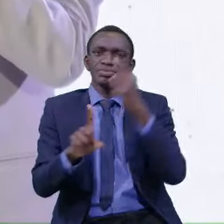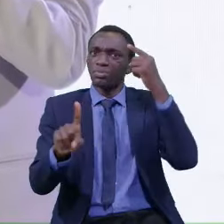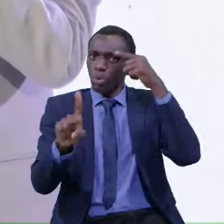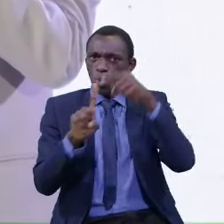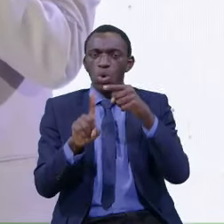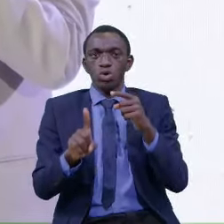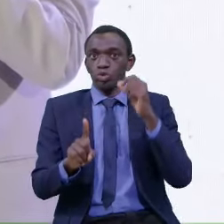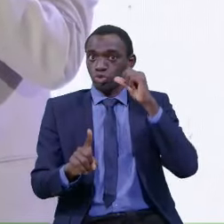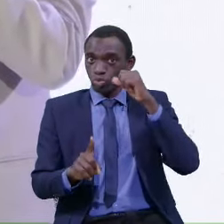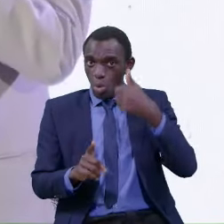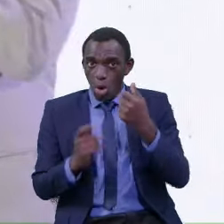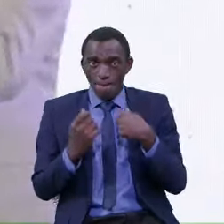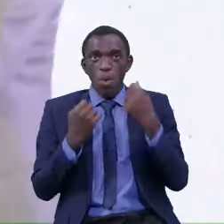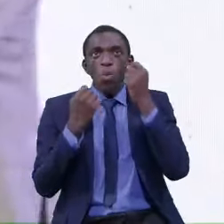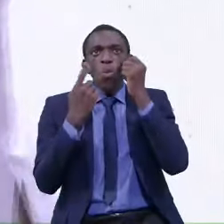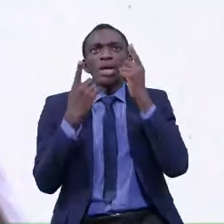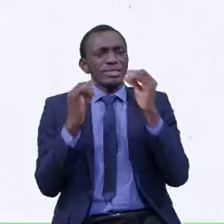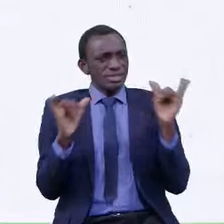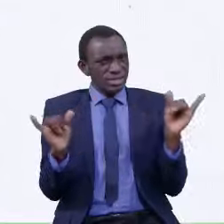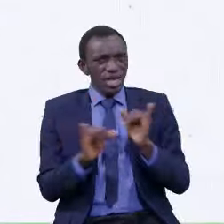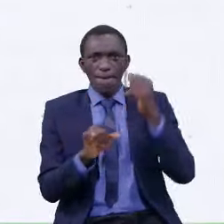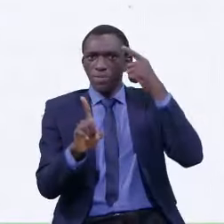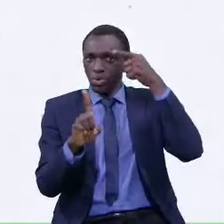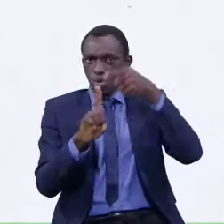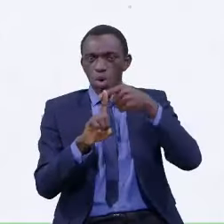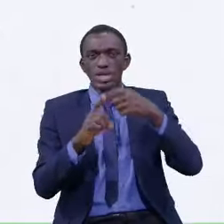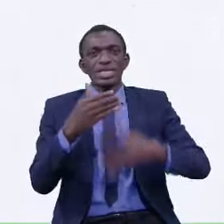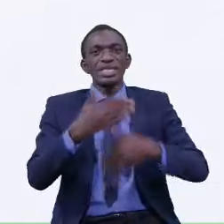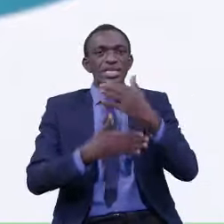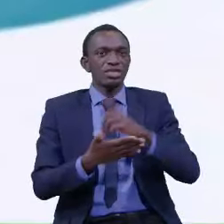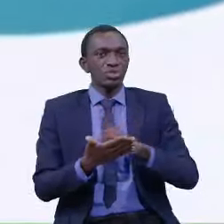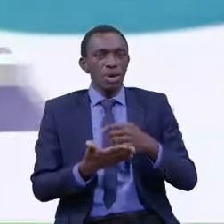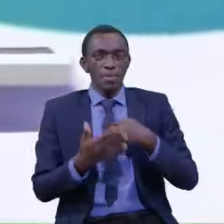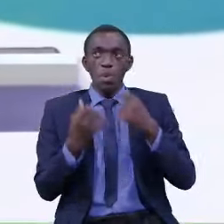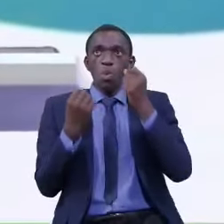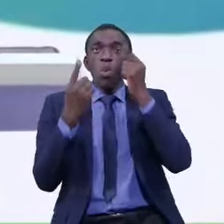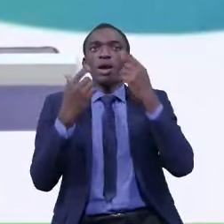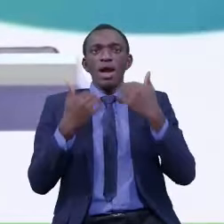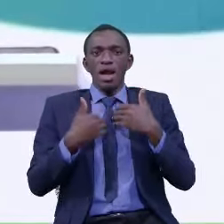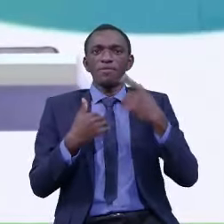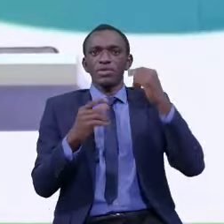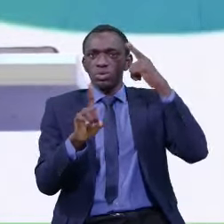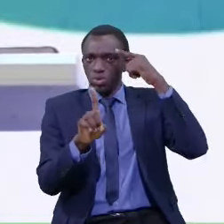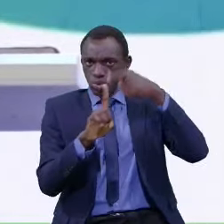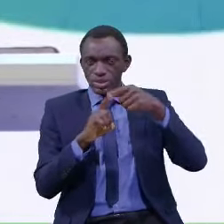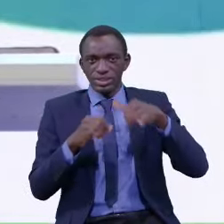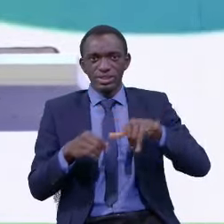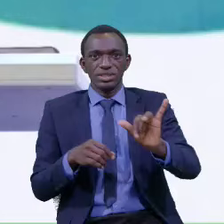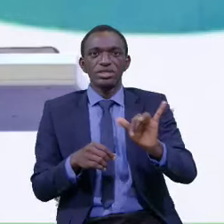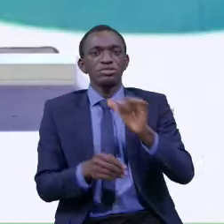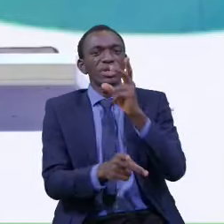wake up, I still have the goal. And next week I wake up, I still have the goal.